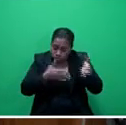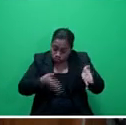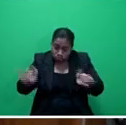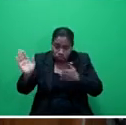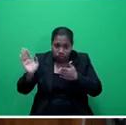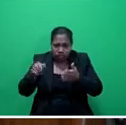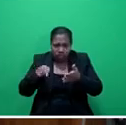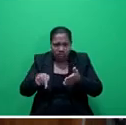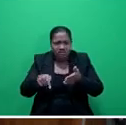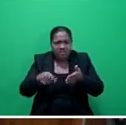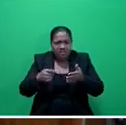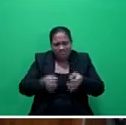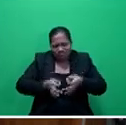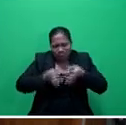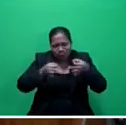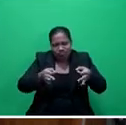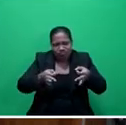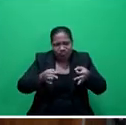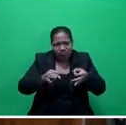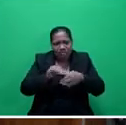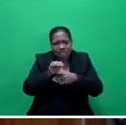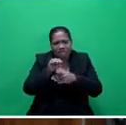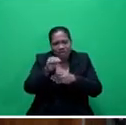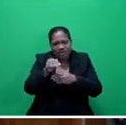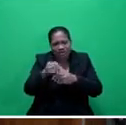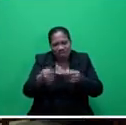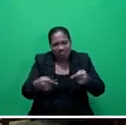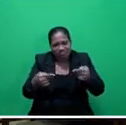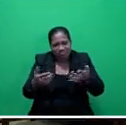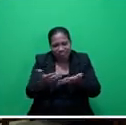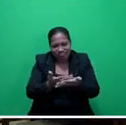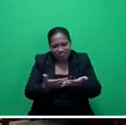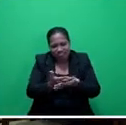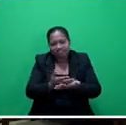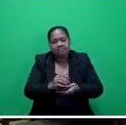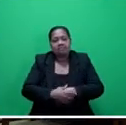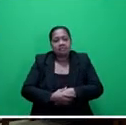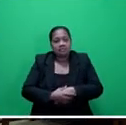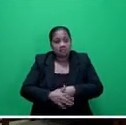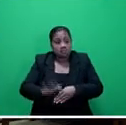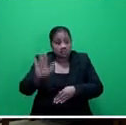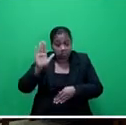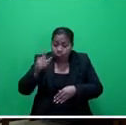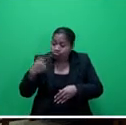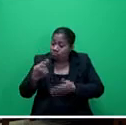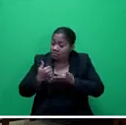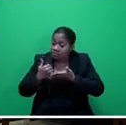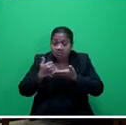is initiated at a future sitting. Thank you. Is there a seconder?